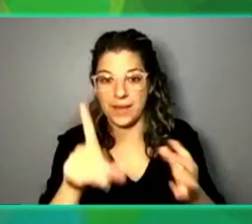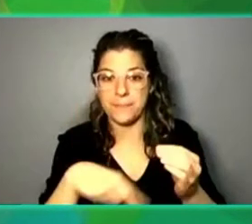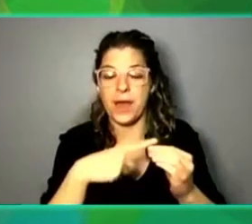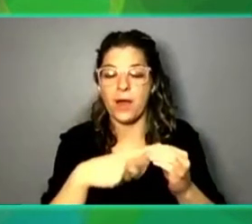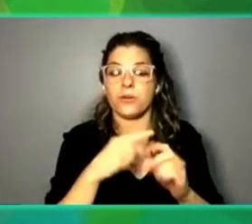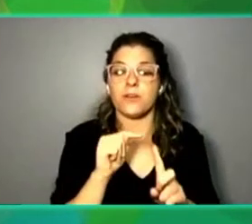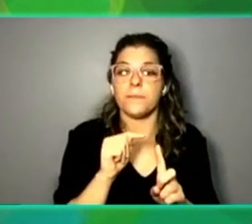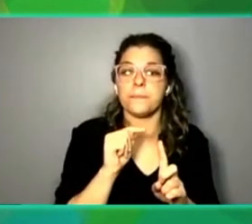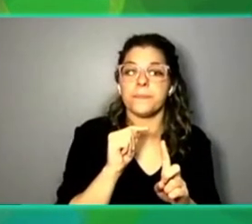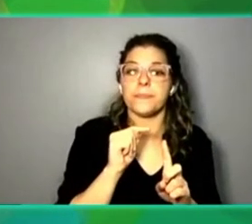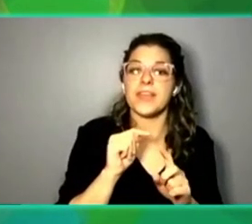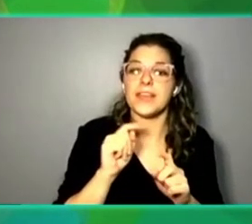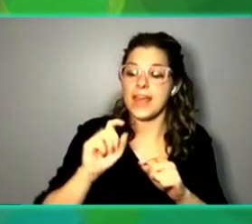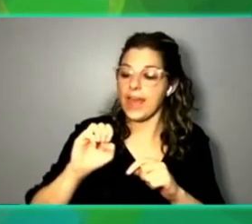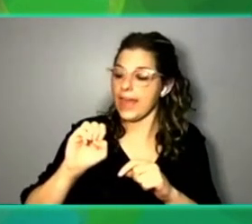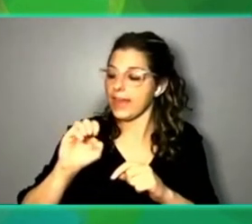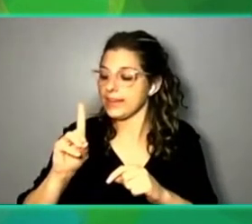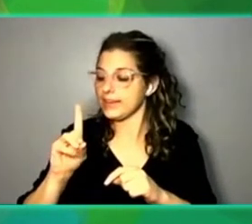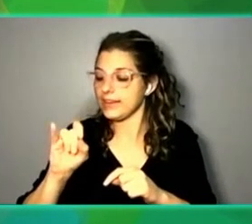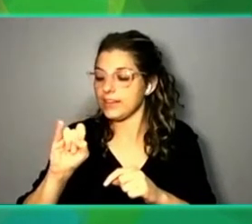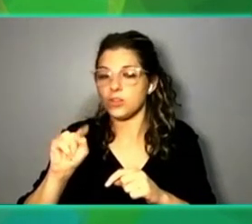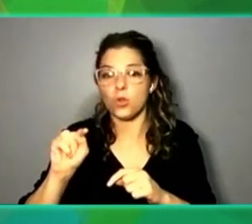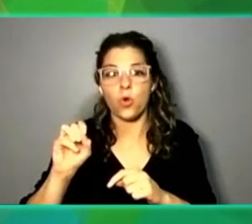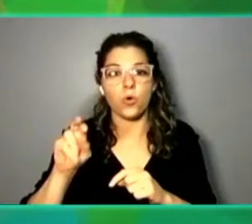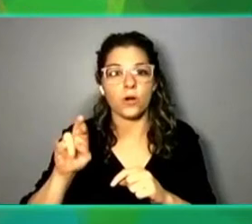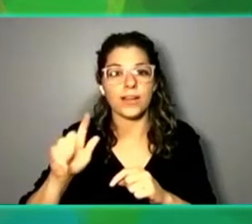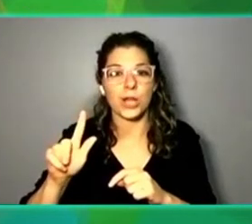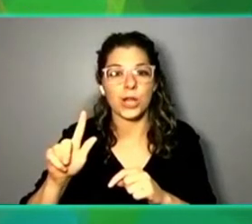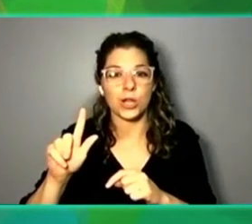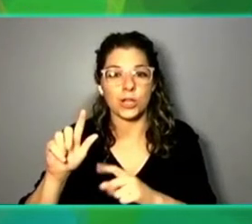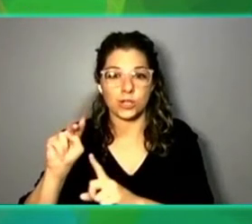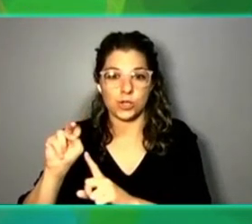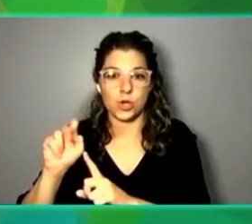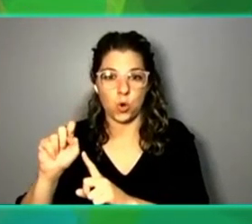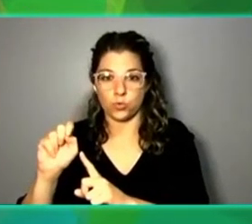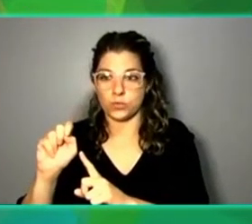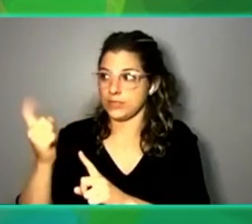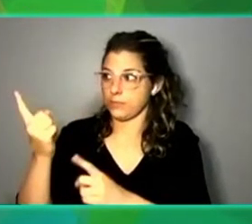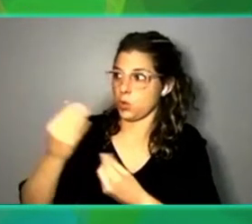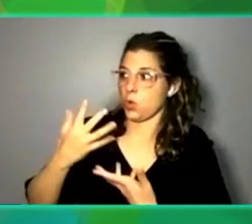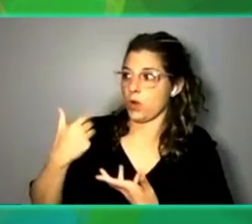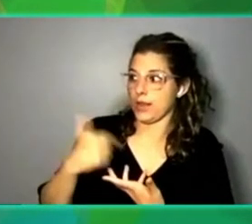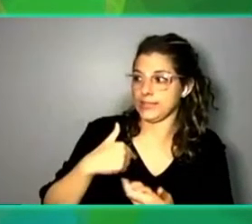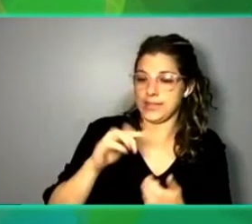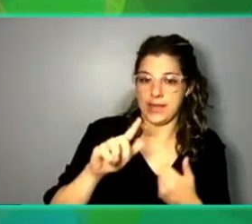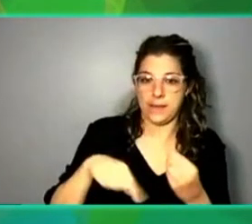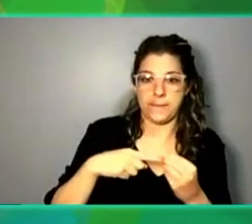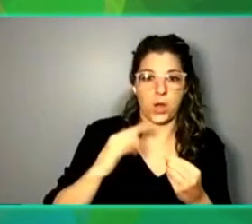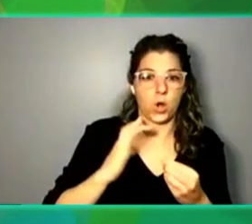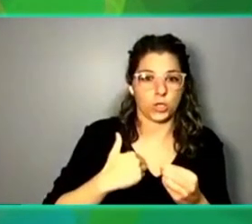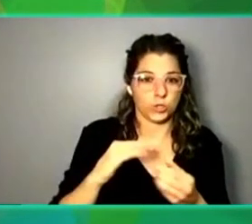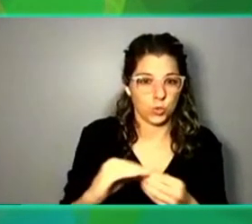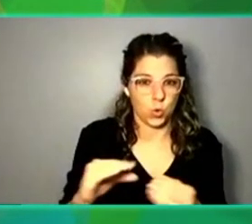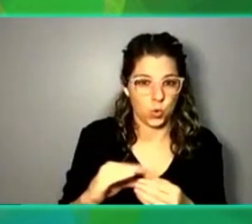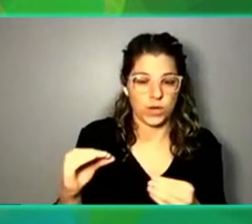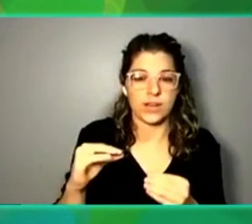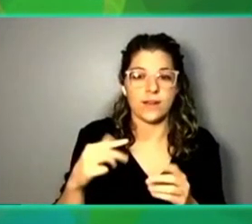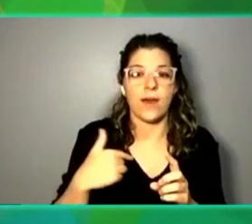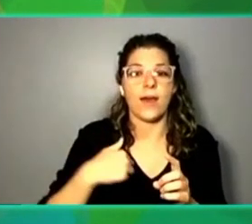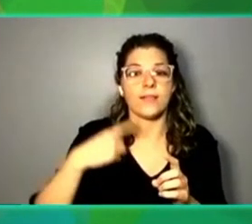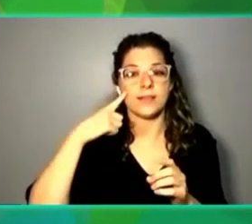an editorial note that we got on a story that we were telling. And I do